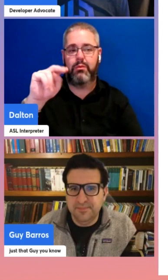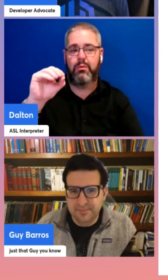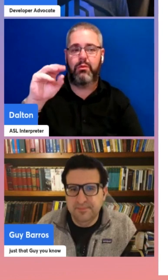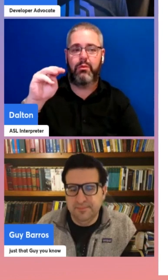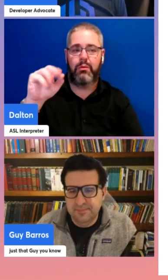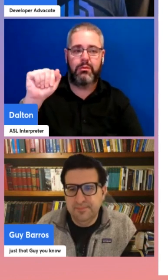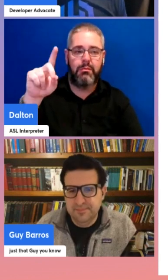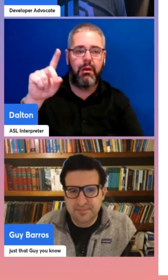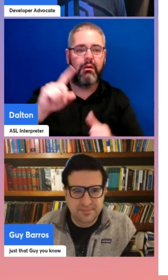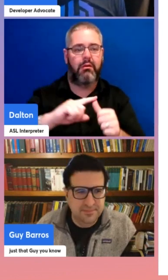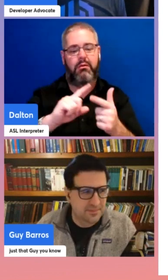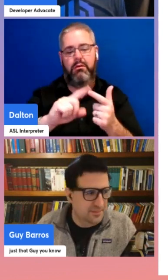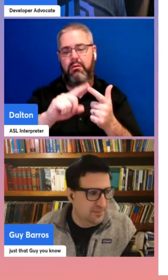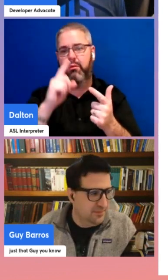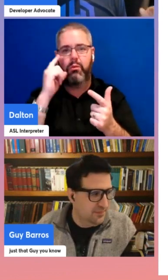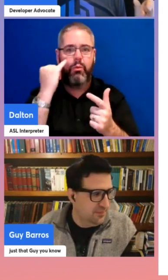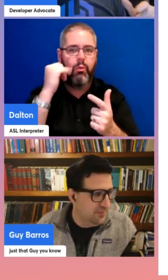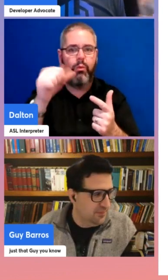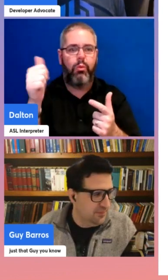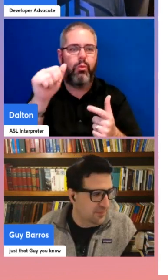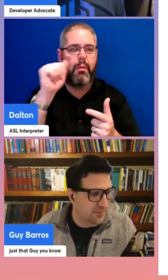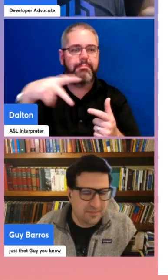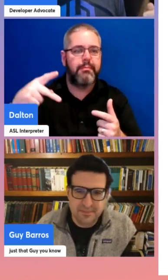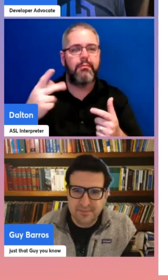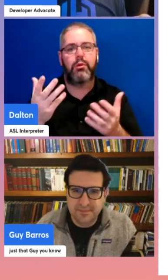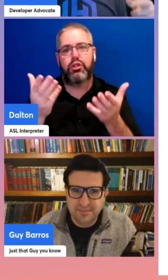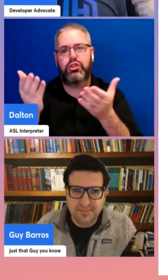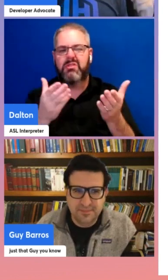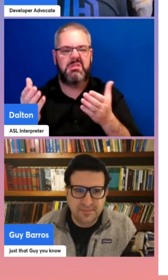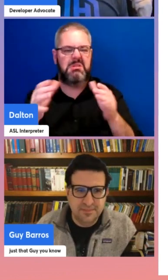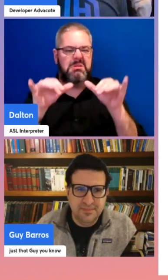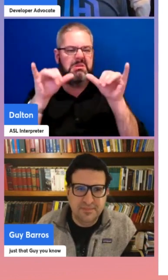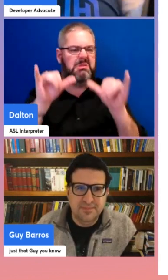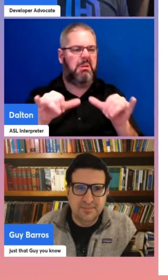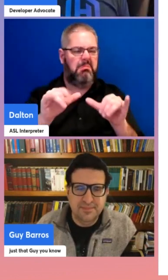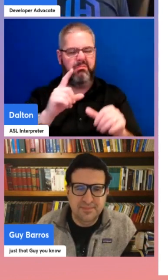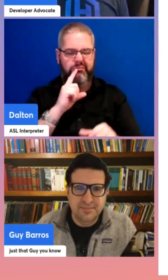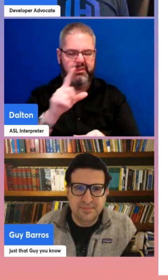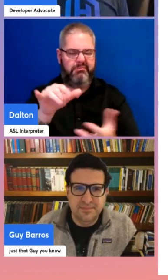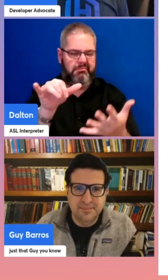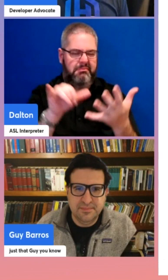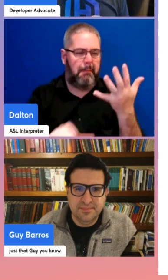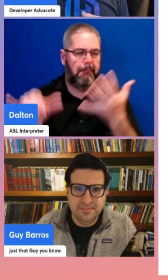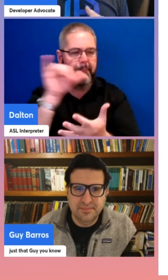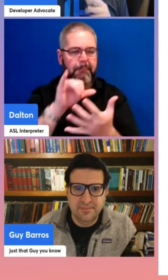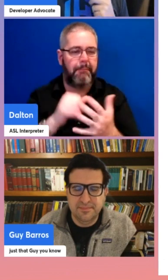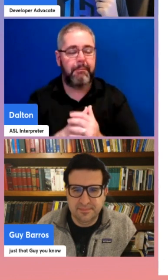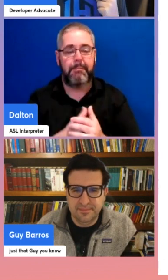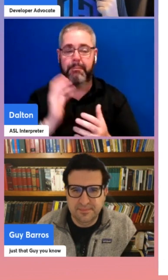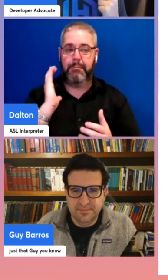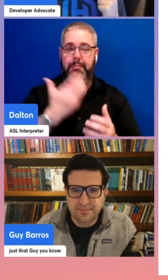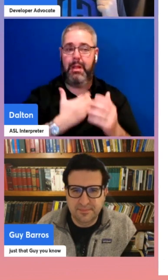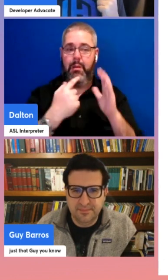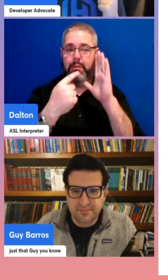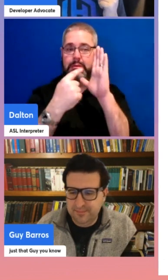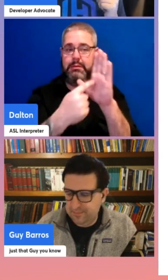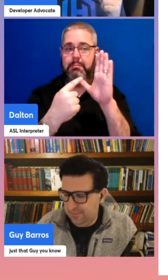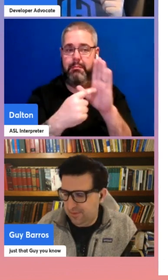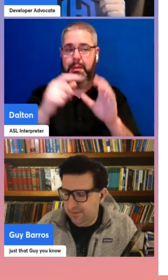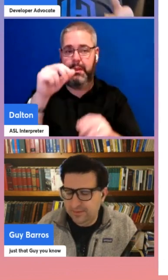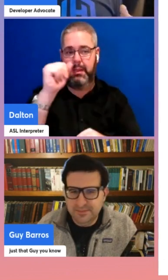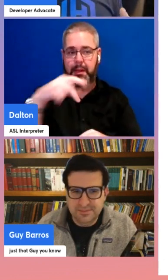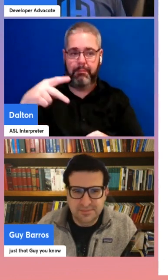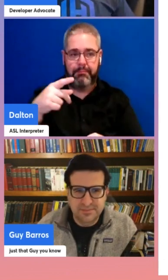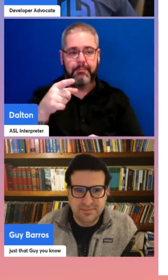any other application or service runtime. So this is our example application. This is what we're